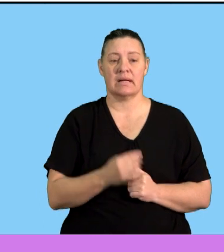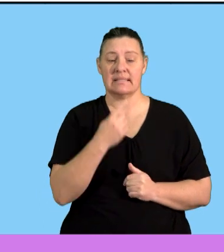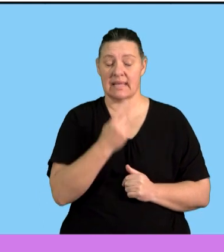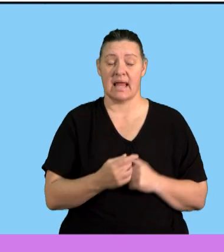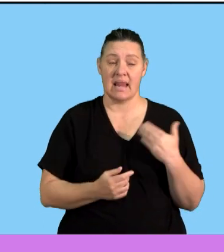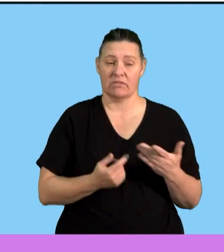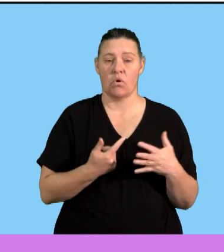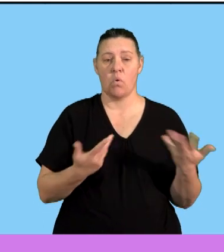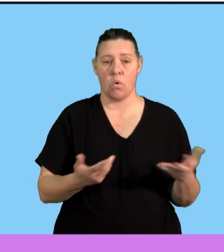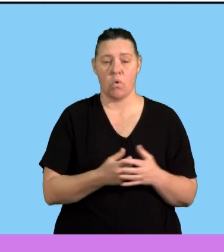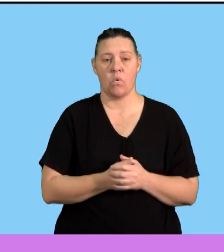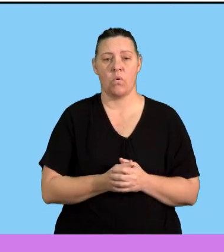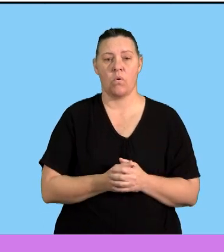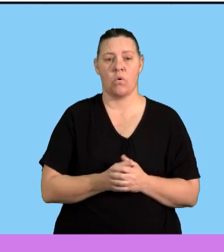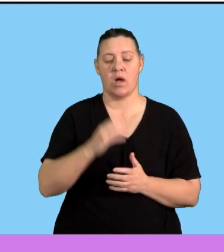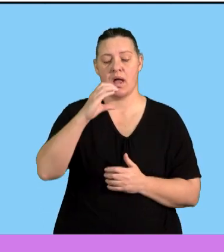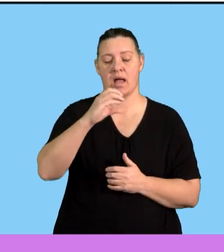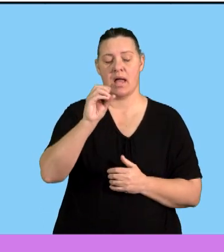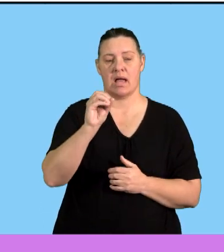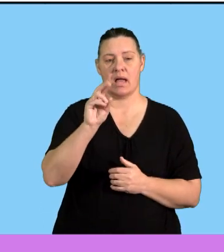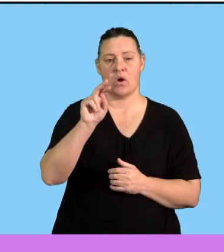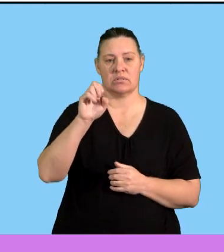say it should be